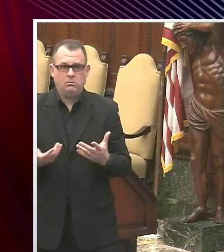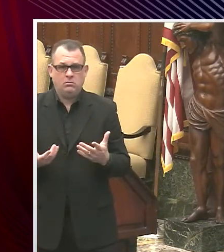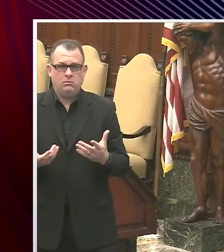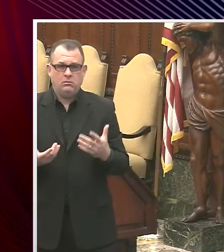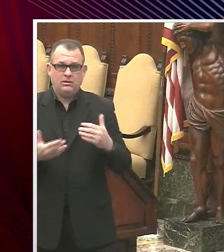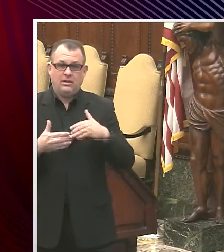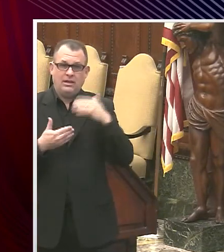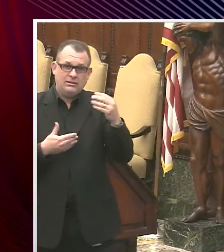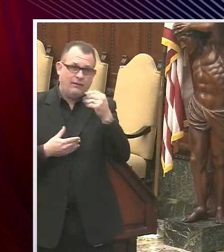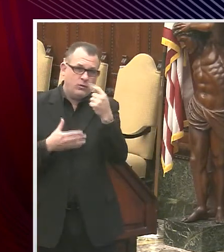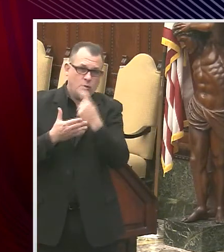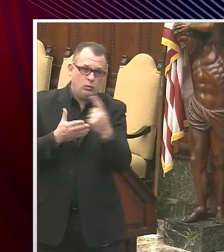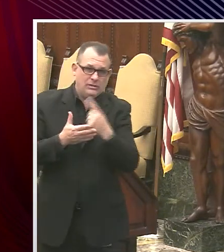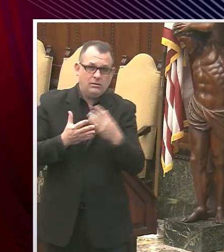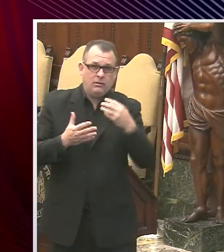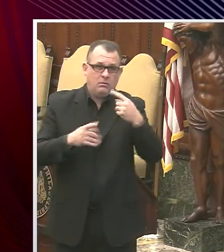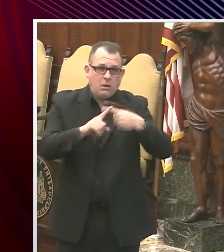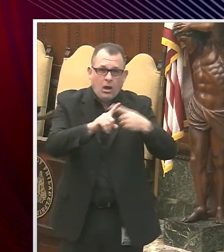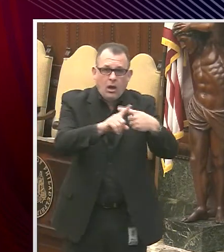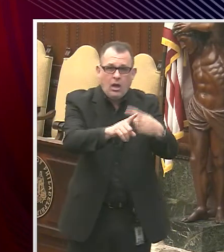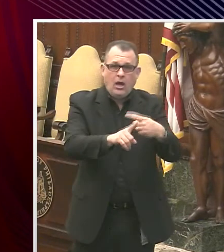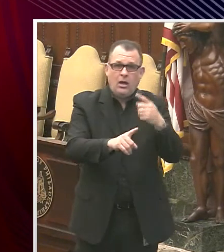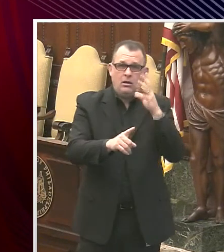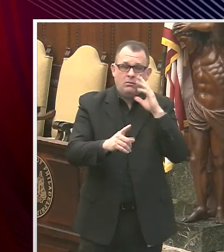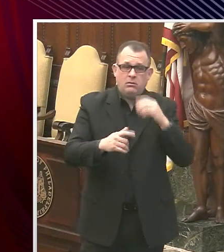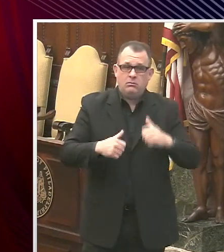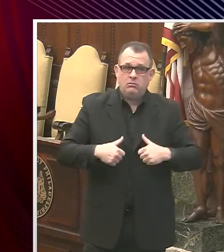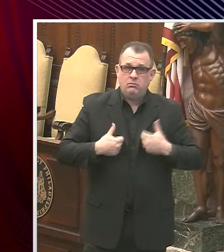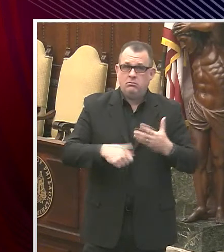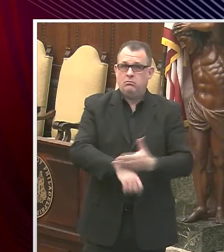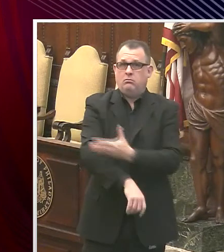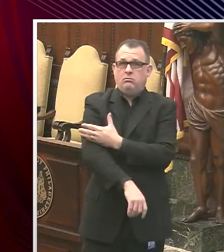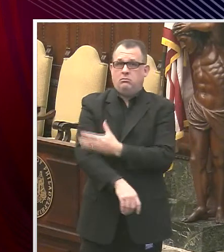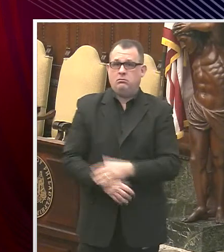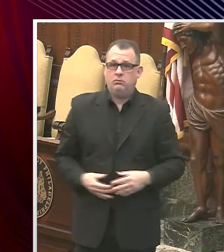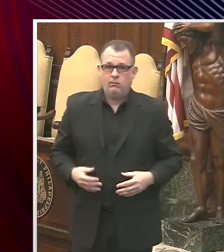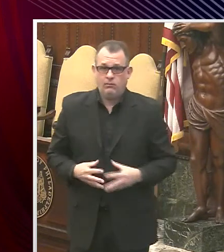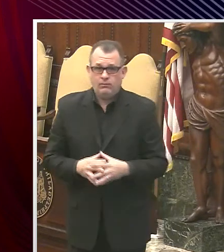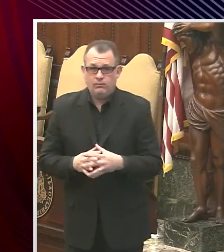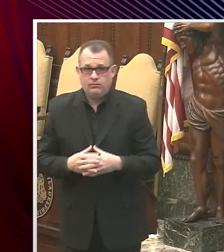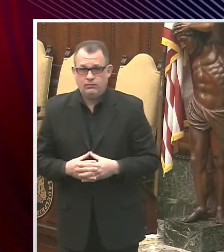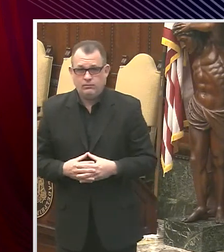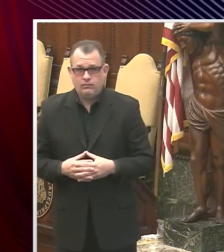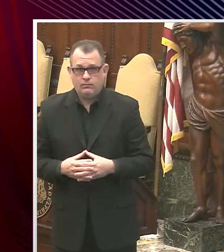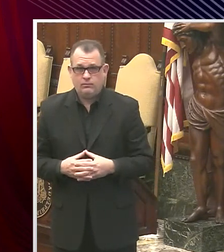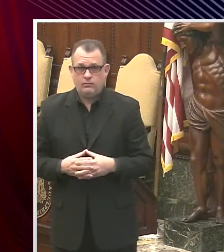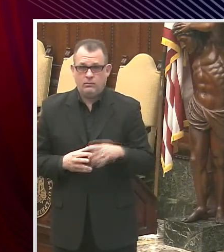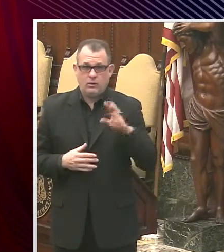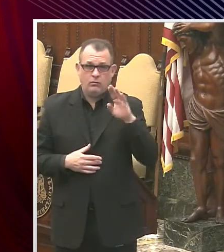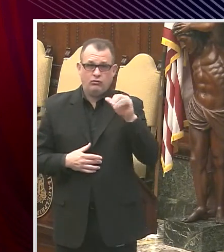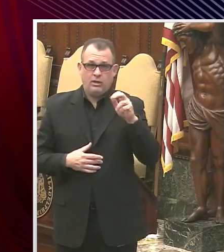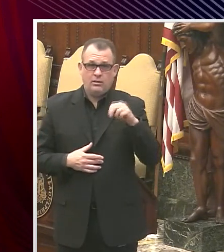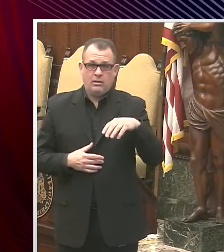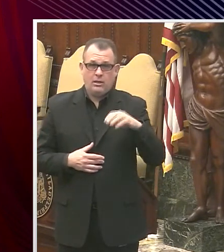few weeks and months. Thank you very much. Thank you, Martin. Let's go quickly to Brian Mendoza of Telemundo.